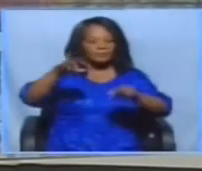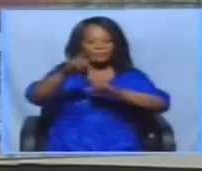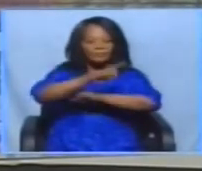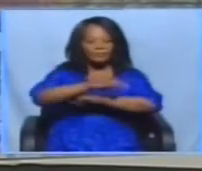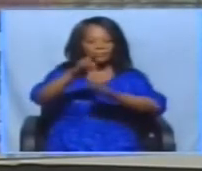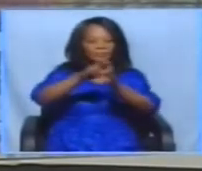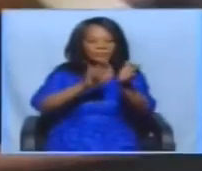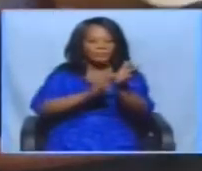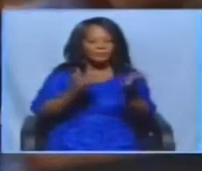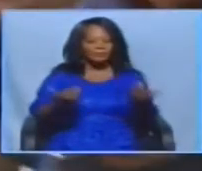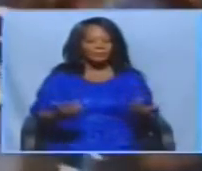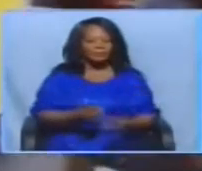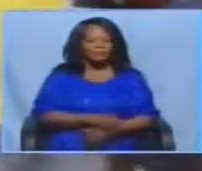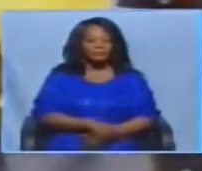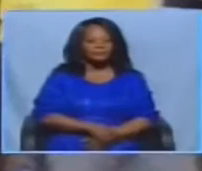a report.